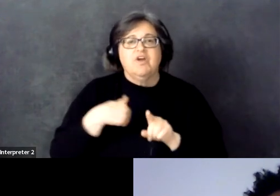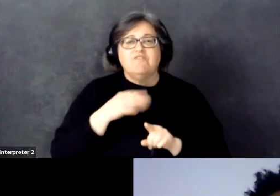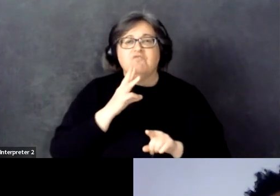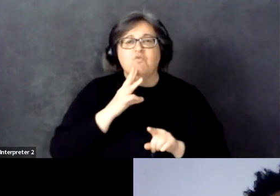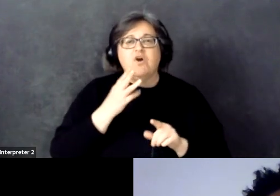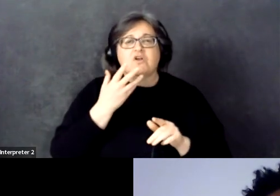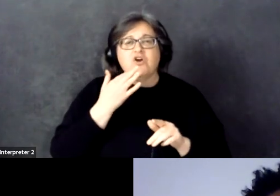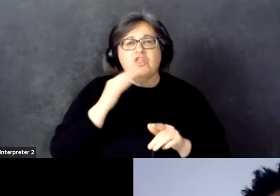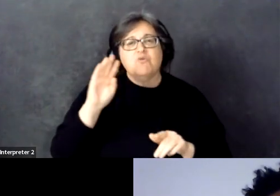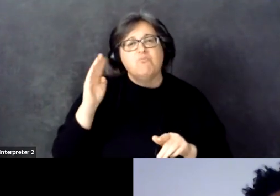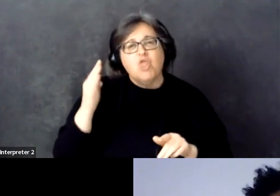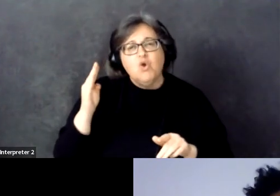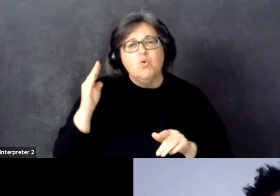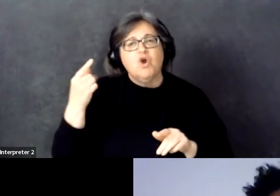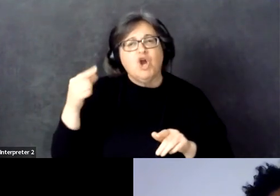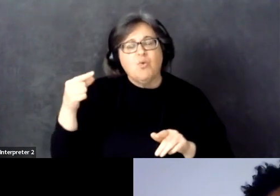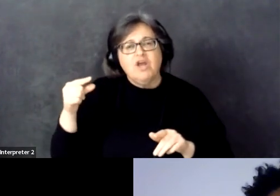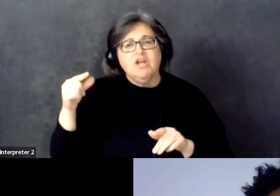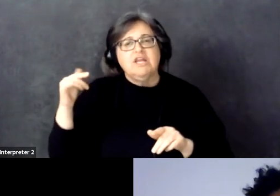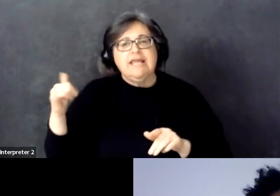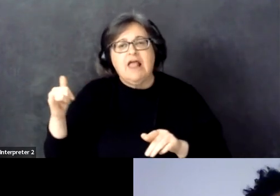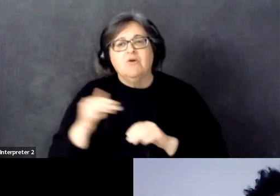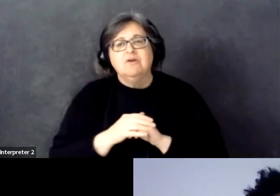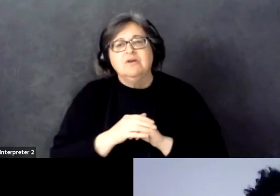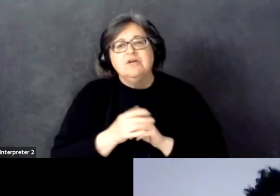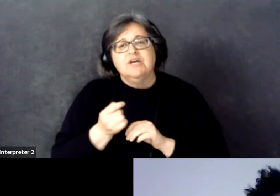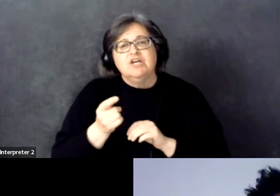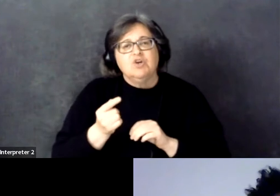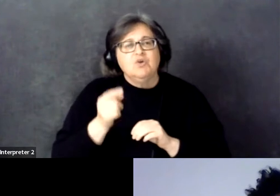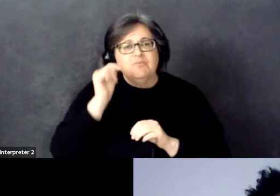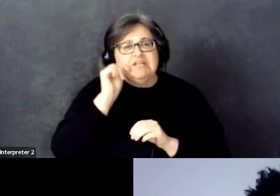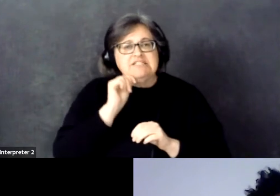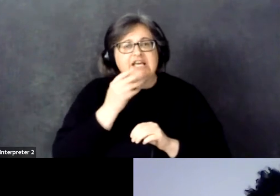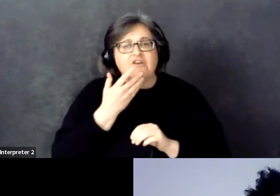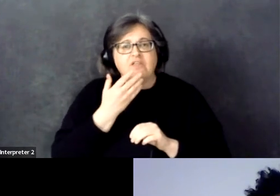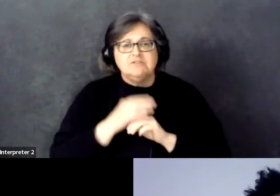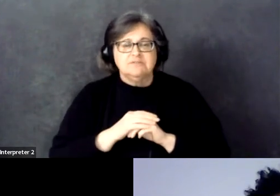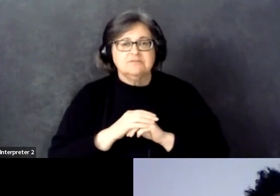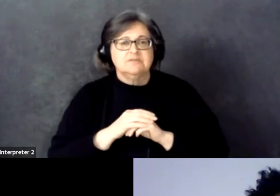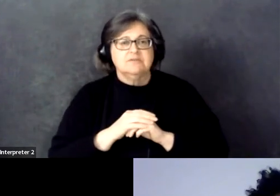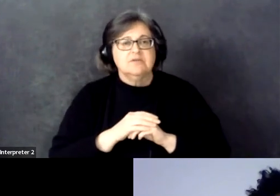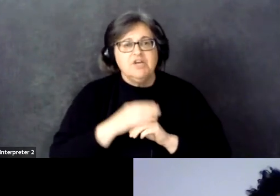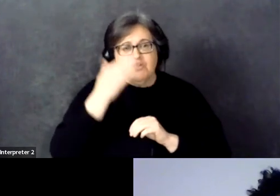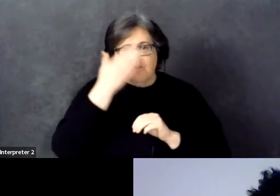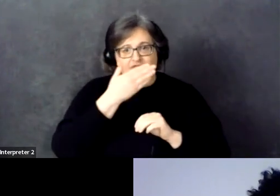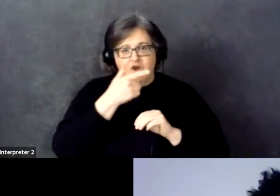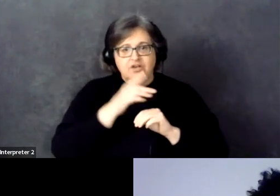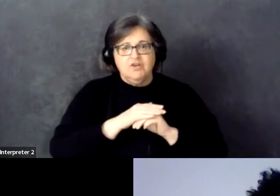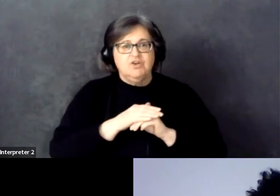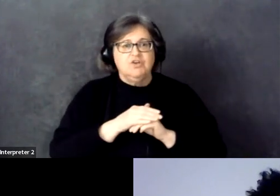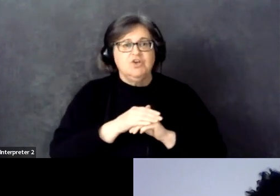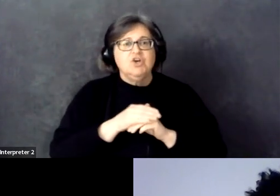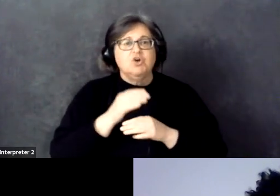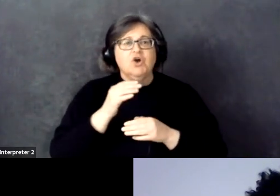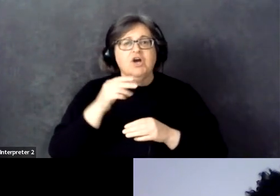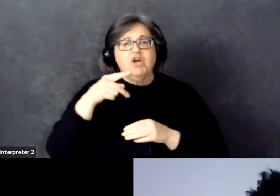watercolors of blue and green and yellow and a little bit of tan. And in the forefront, there is a park bench